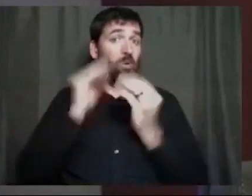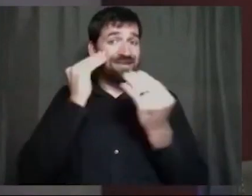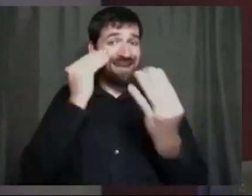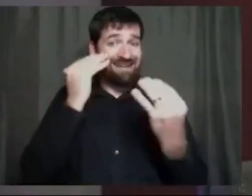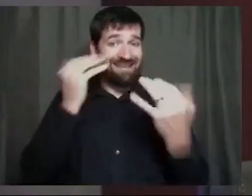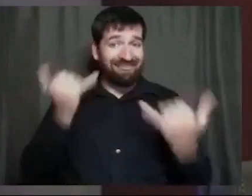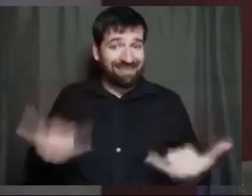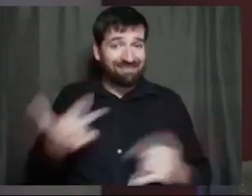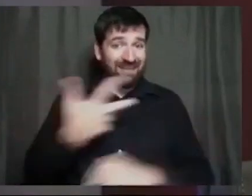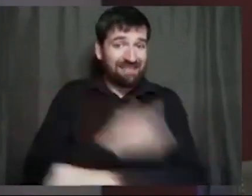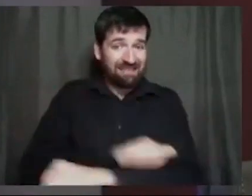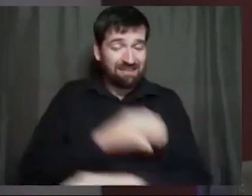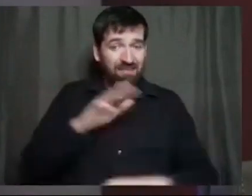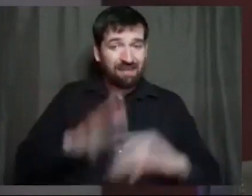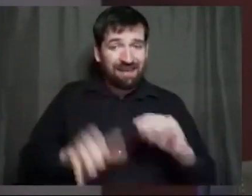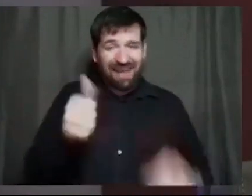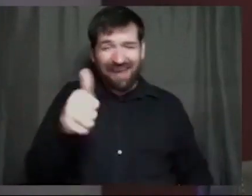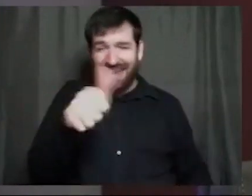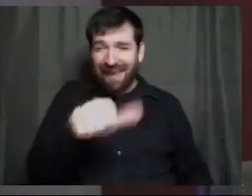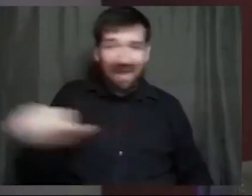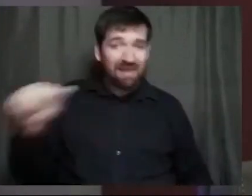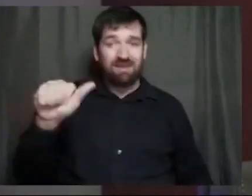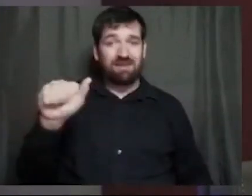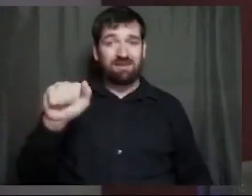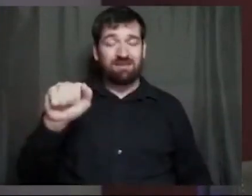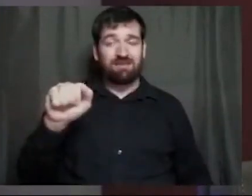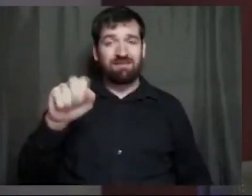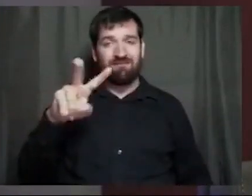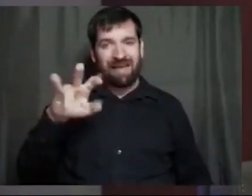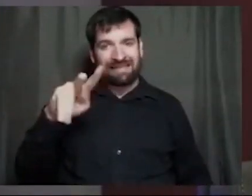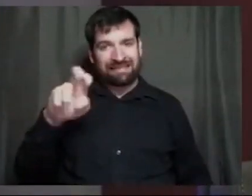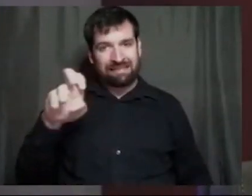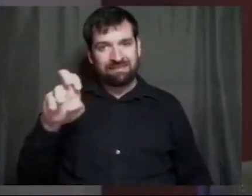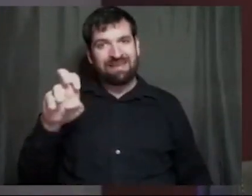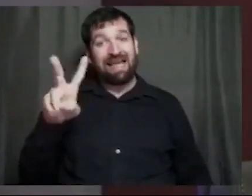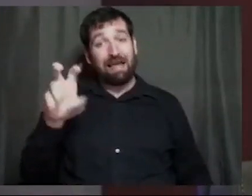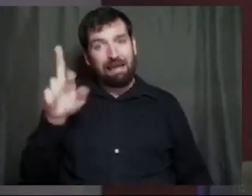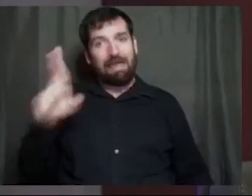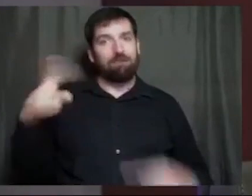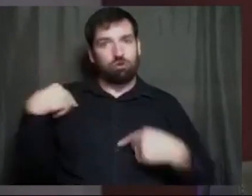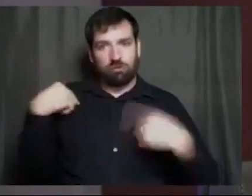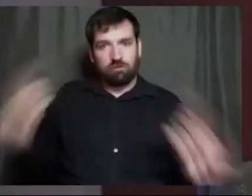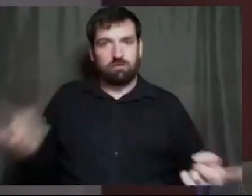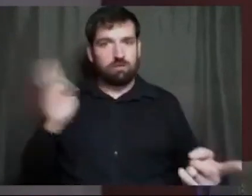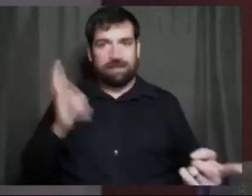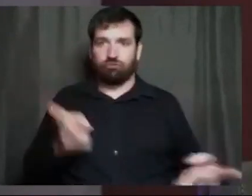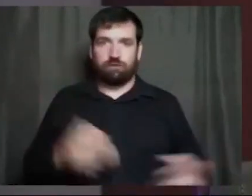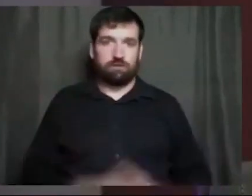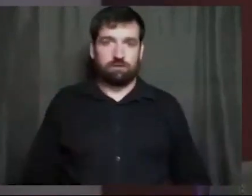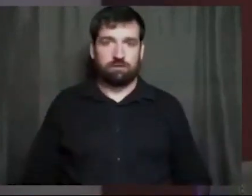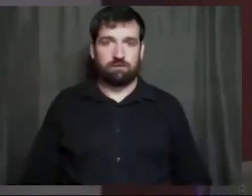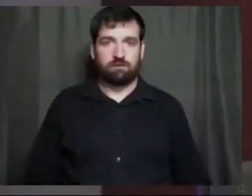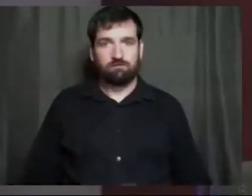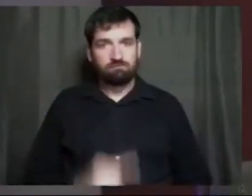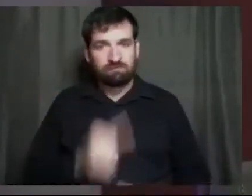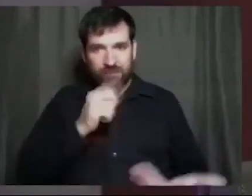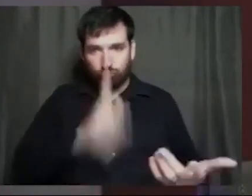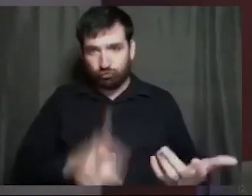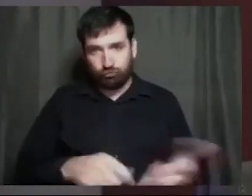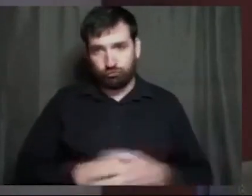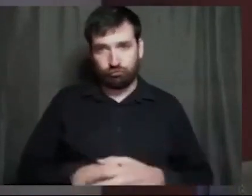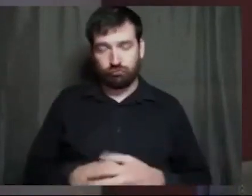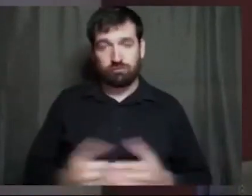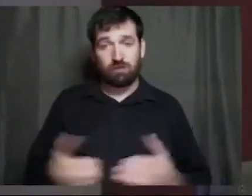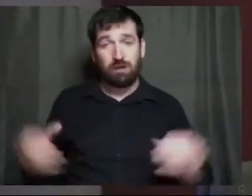had on any other vaccine in history. So that isn't true. We have more than